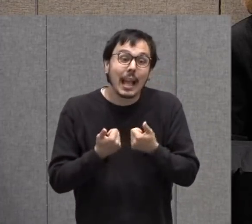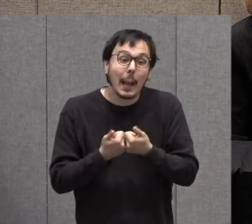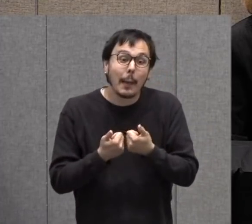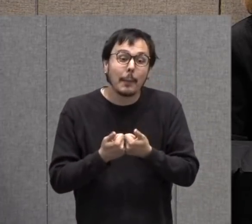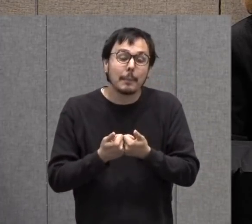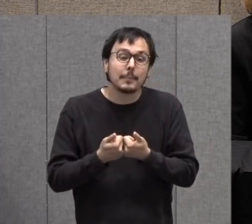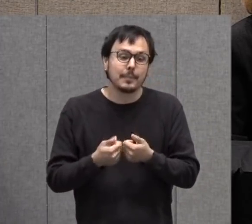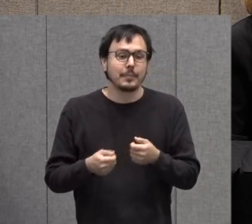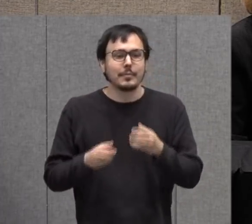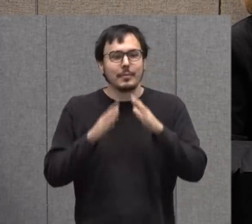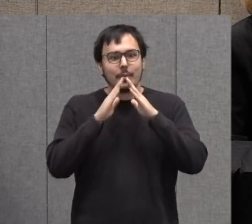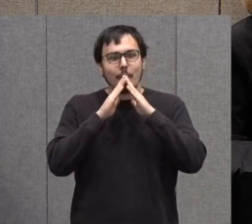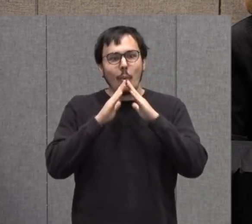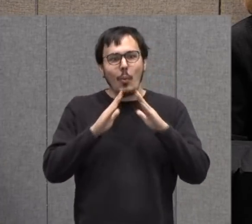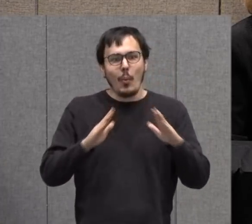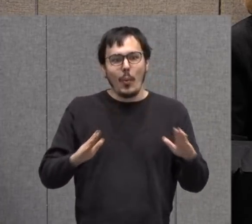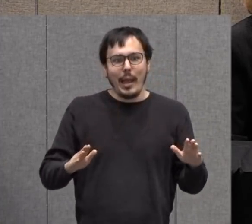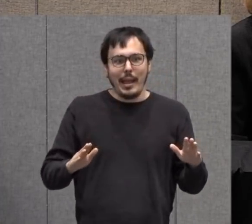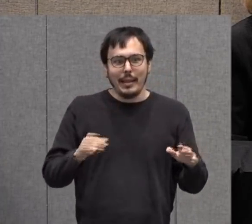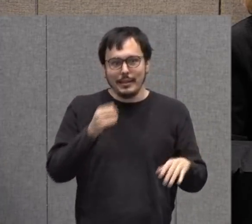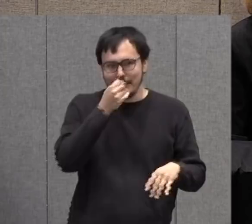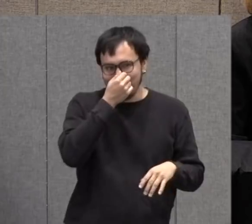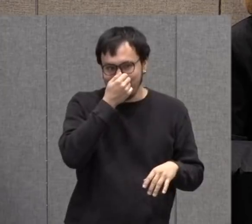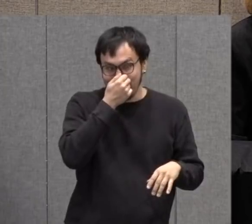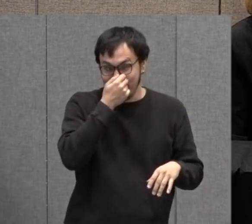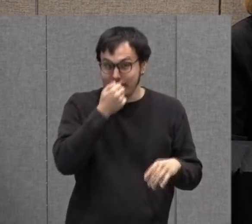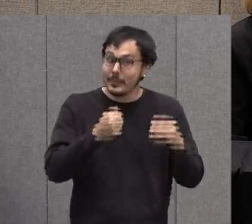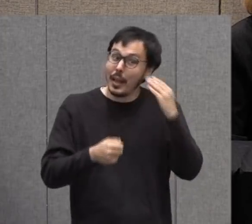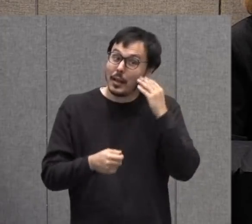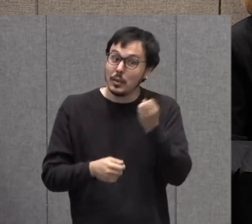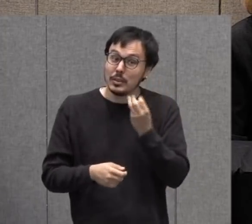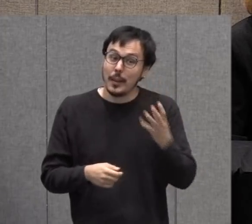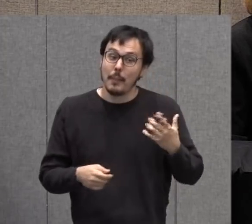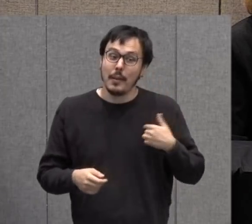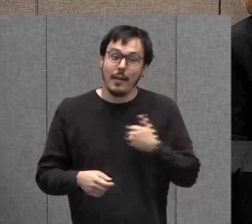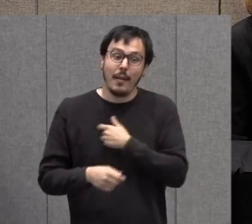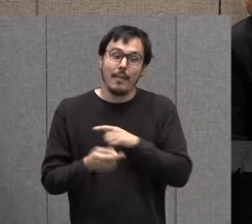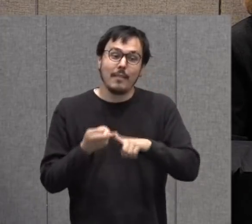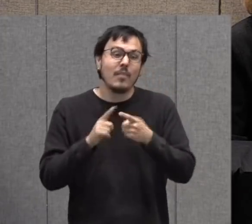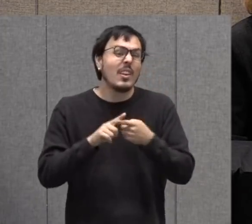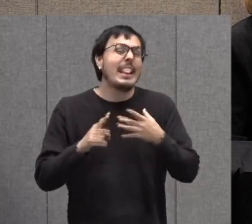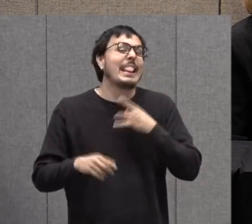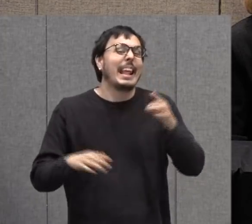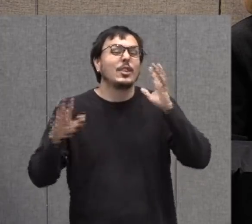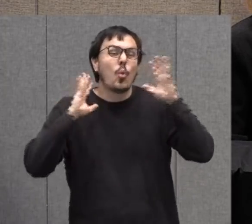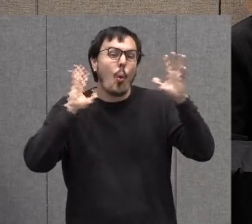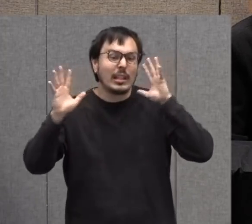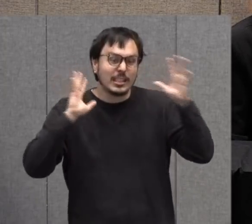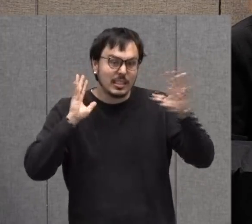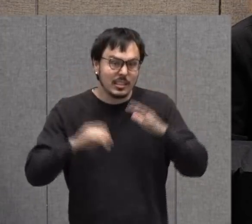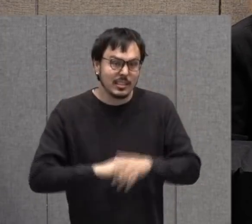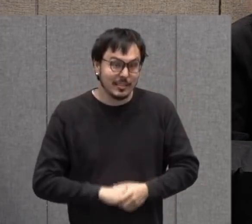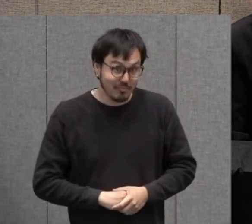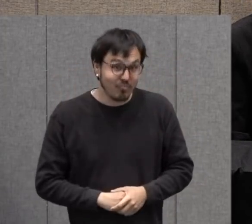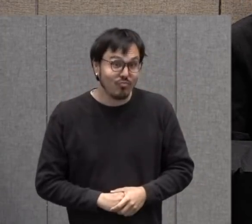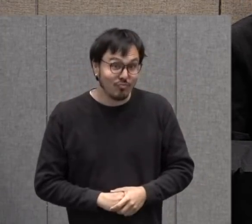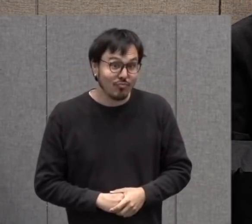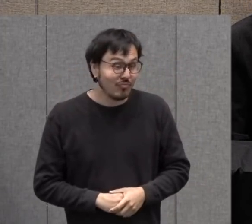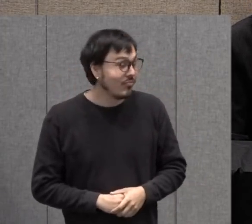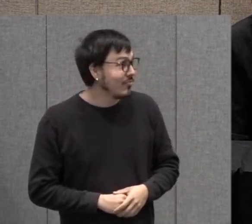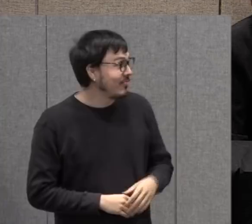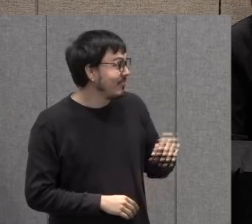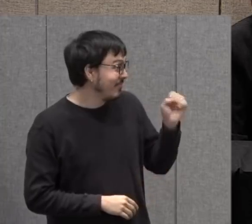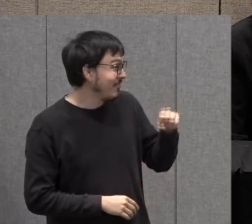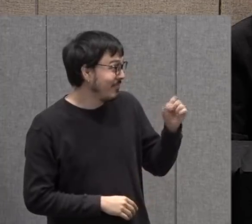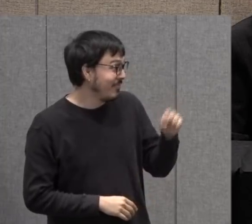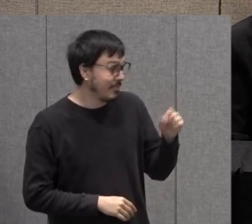quiet way to play the game. Yep. But I know some of our friends at home like to make lots of noise. Oh, yeah. Do Do you like to make lots of